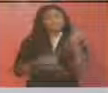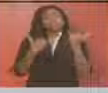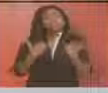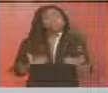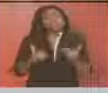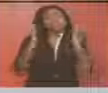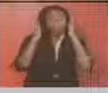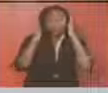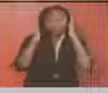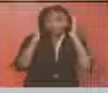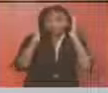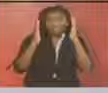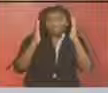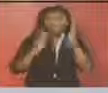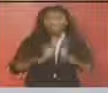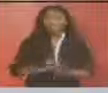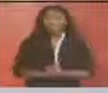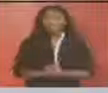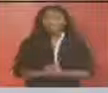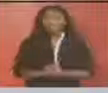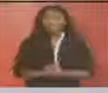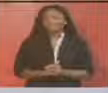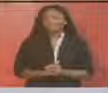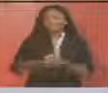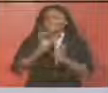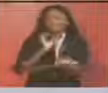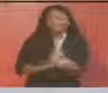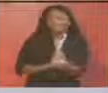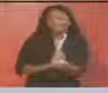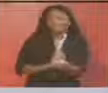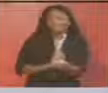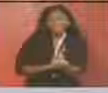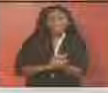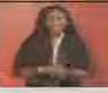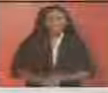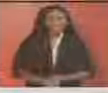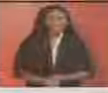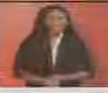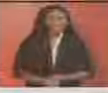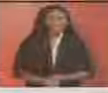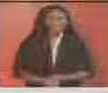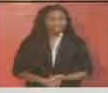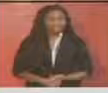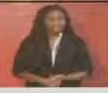Professor Carrington, who will give us an update on the variants.